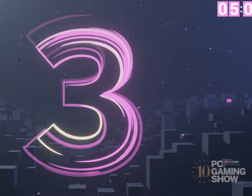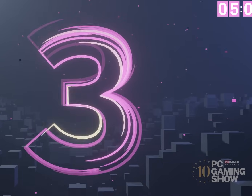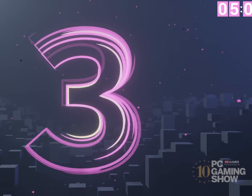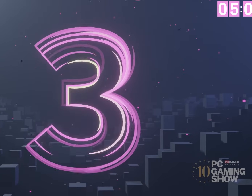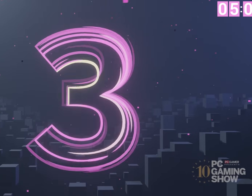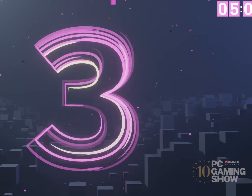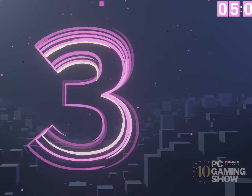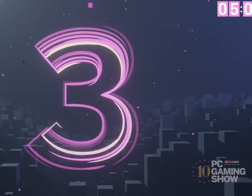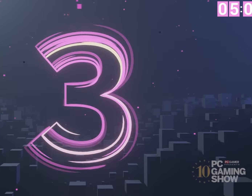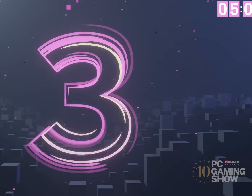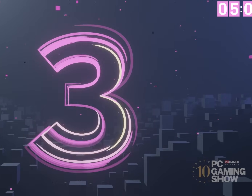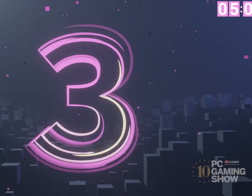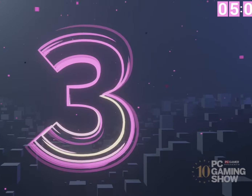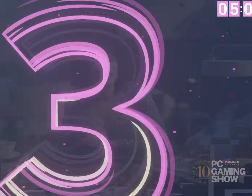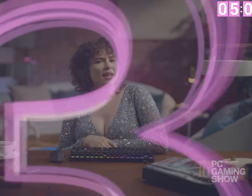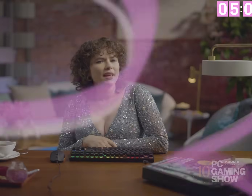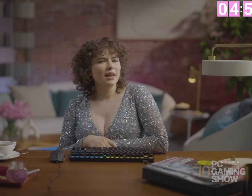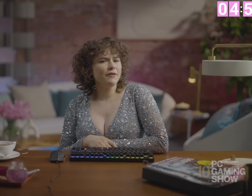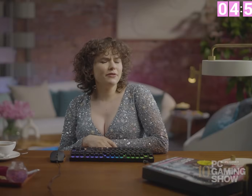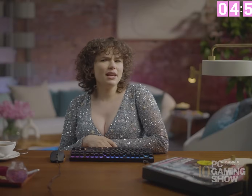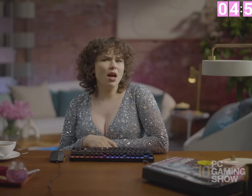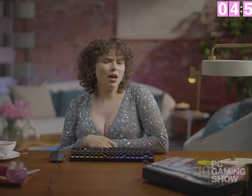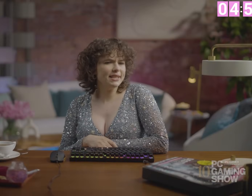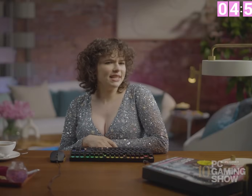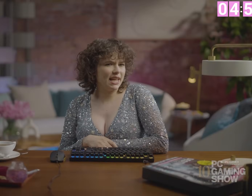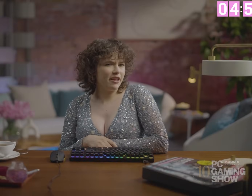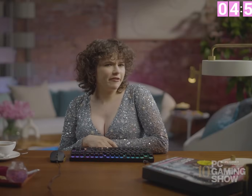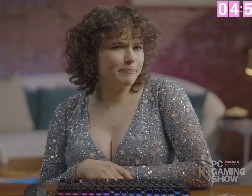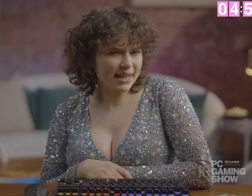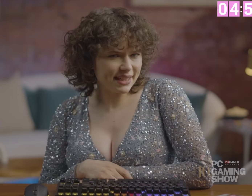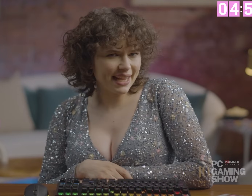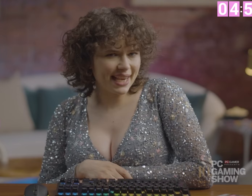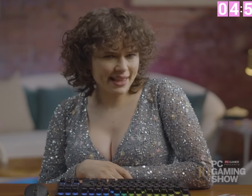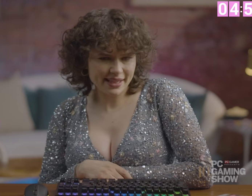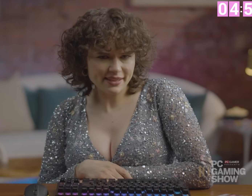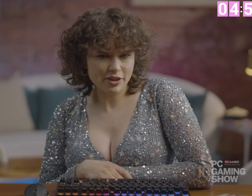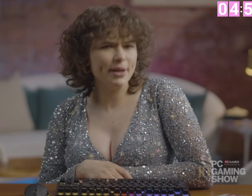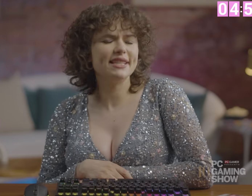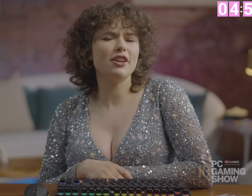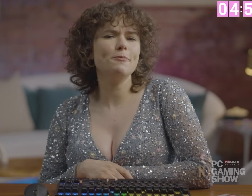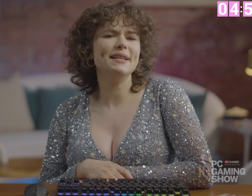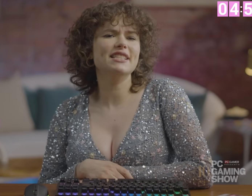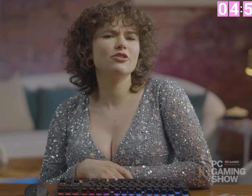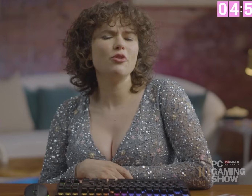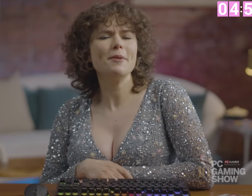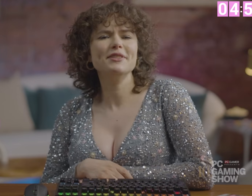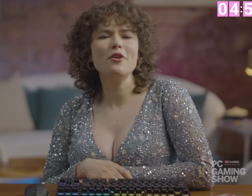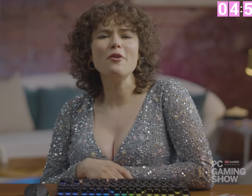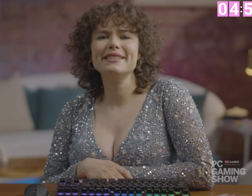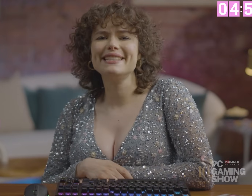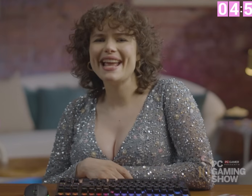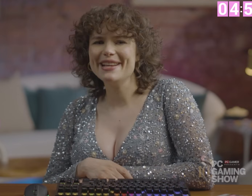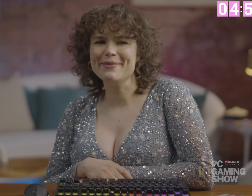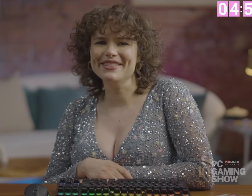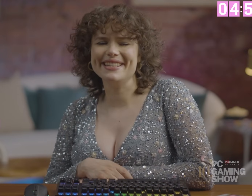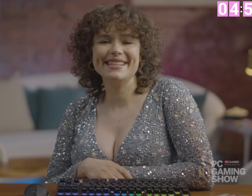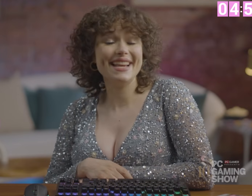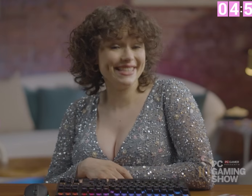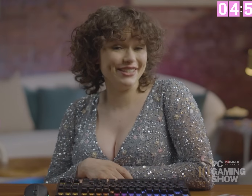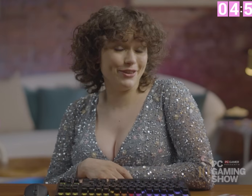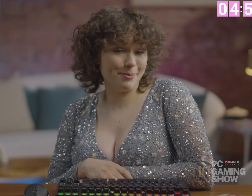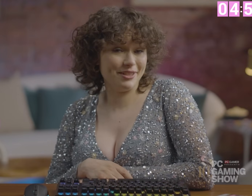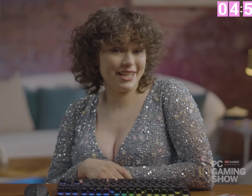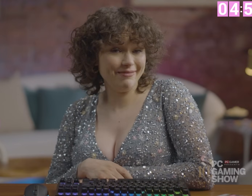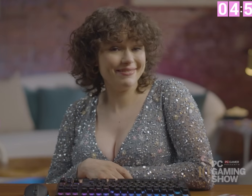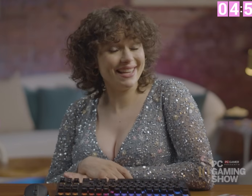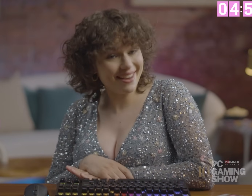Moment number 3. If the idea of battling illithids, quick-scoping scrubs, or slaying monsters